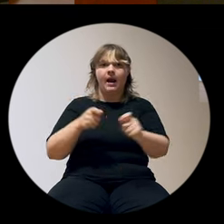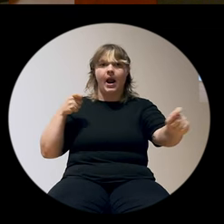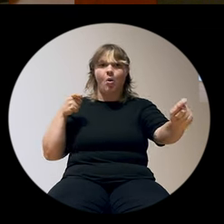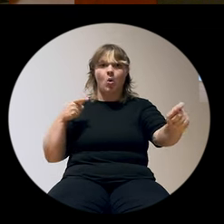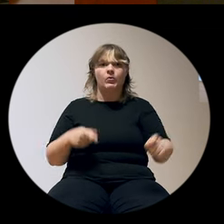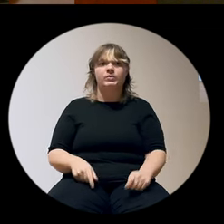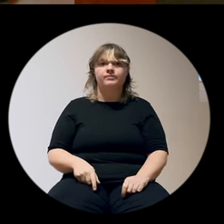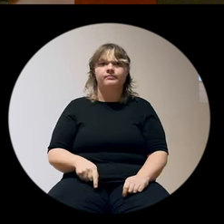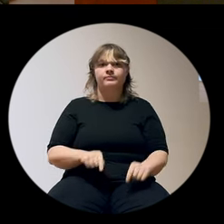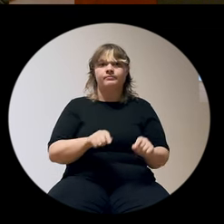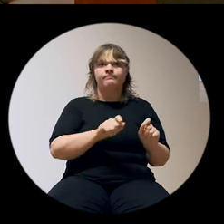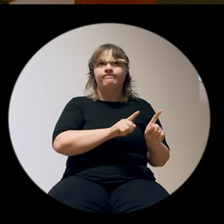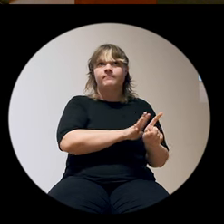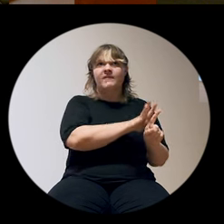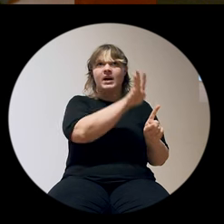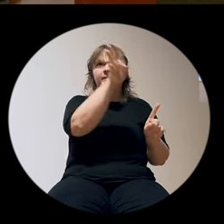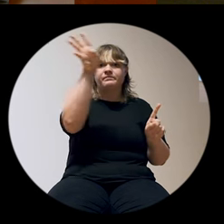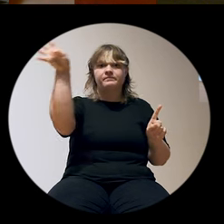in flight.